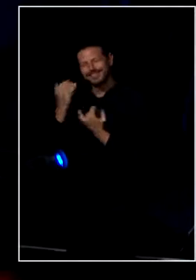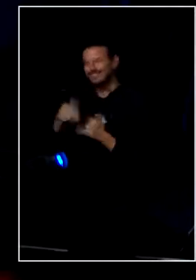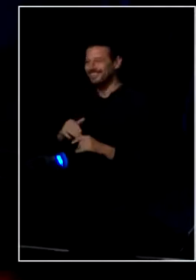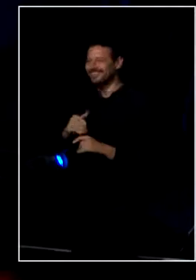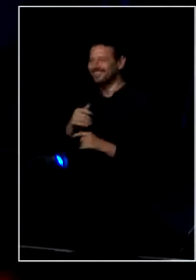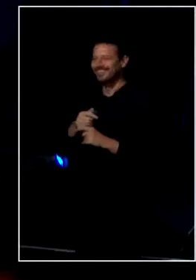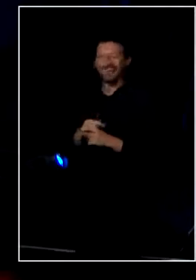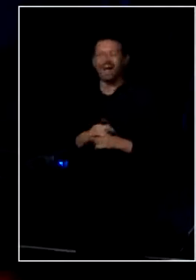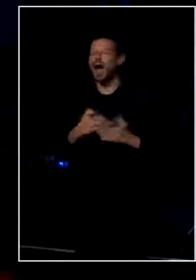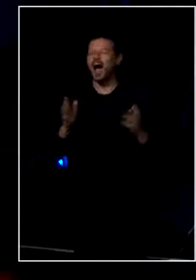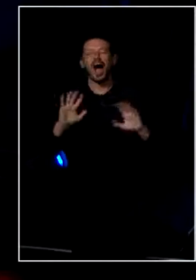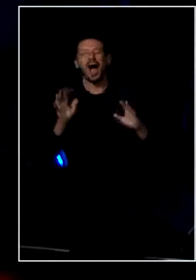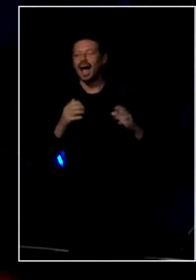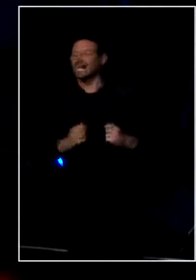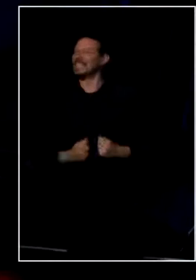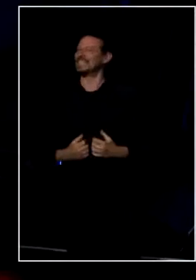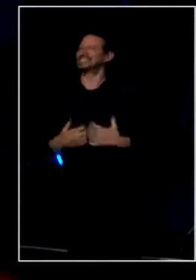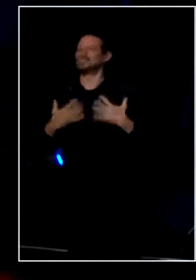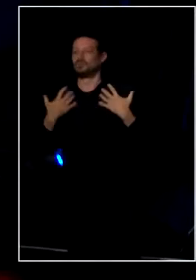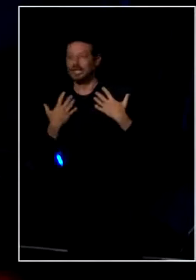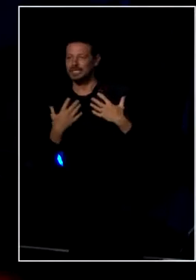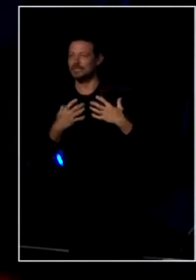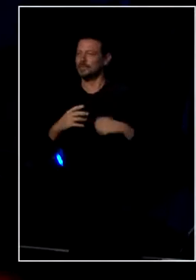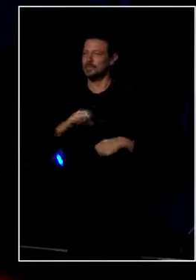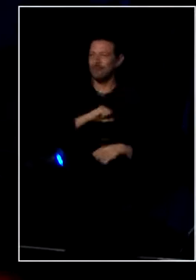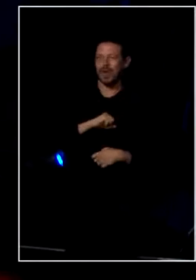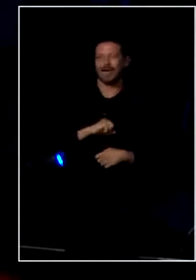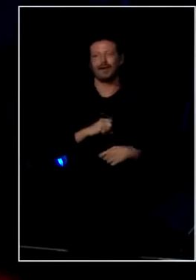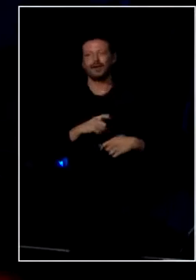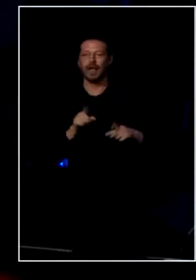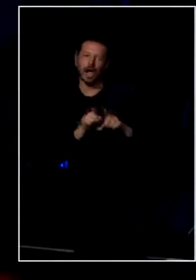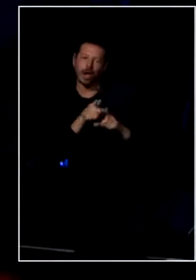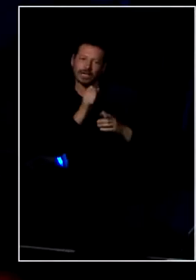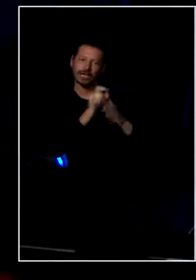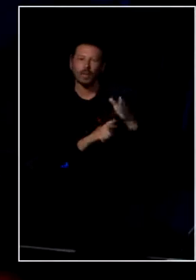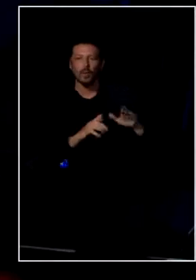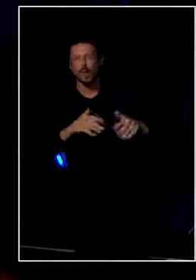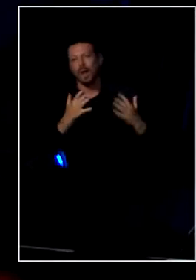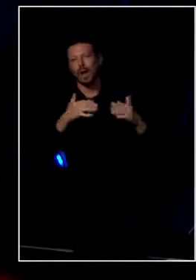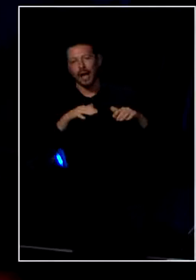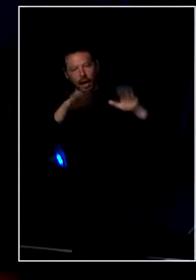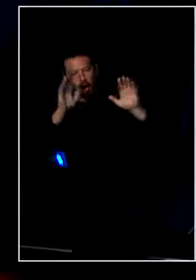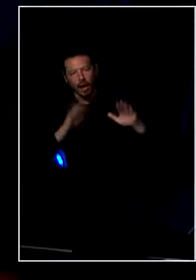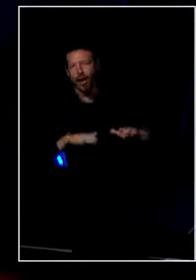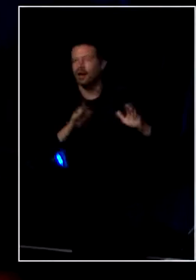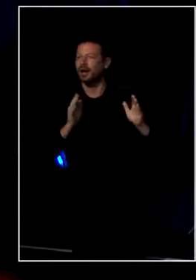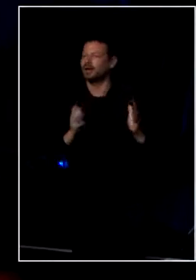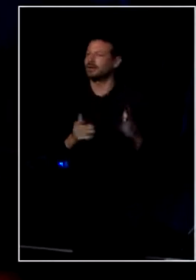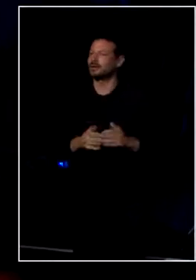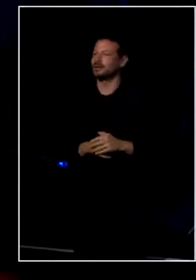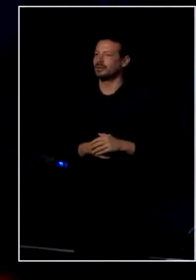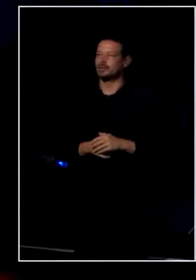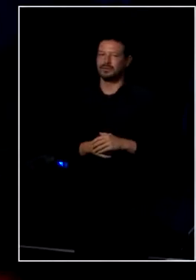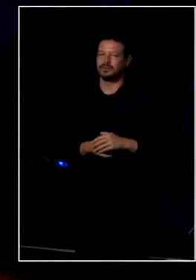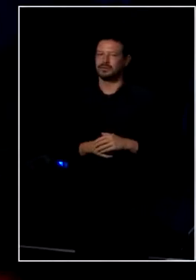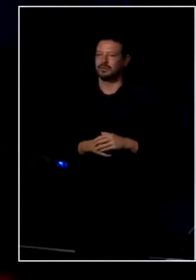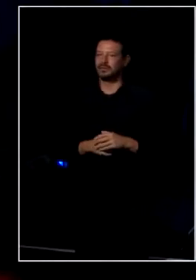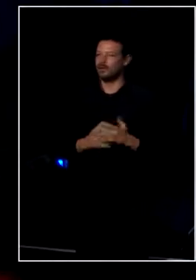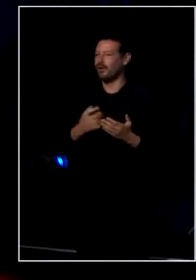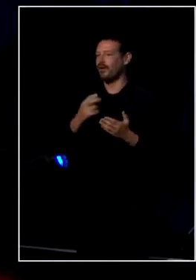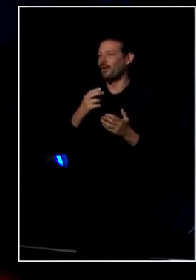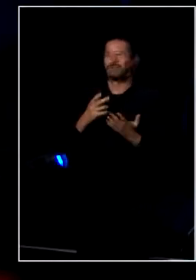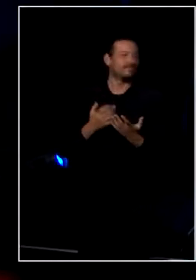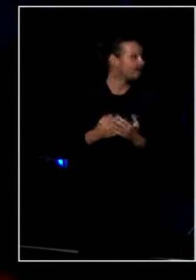or inspiration, I think, is being such a, you're an inspiration before just, being funny. Being Jess?